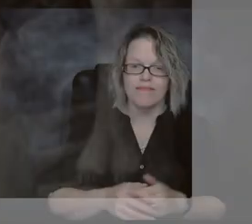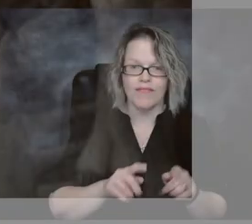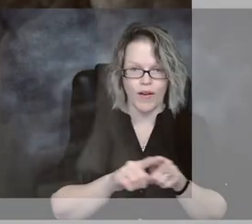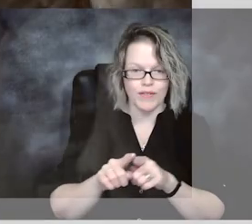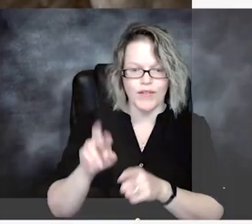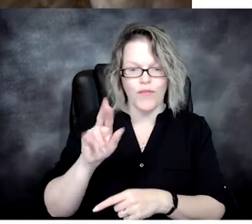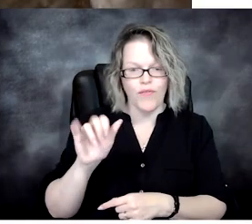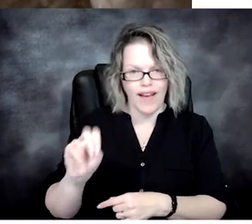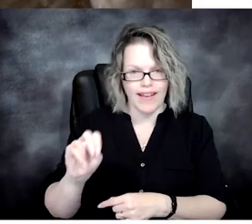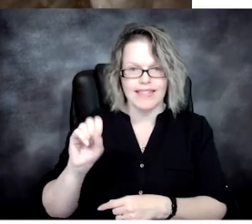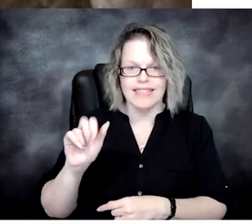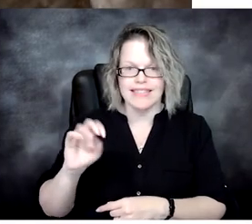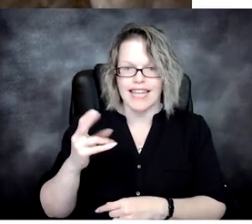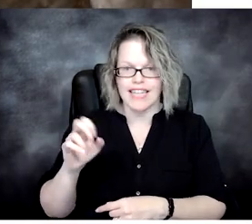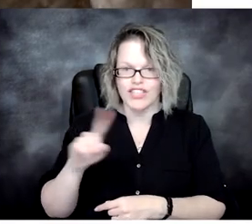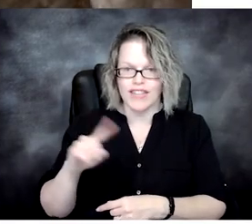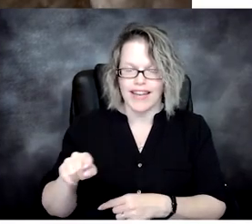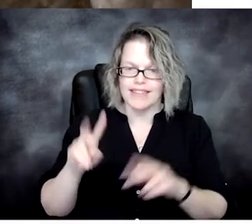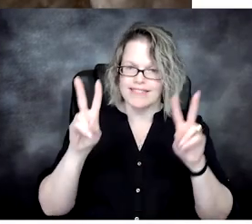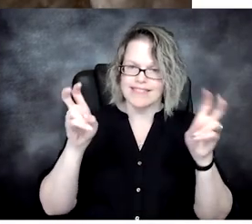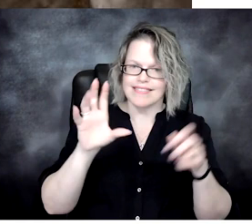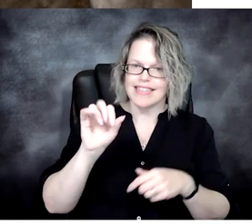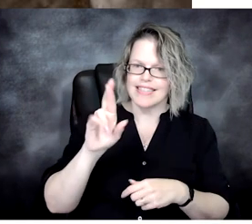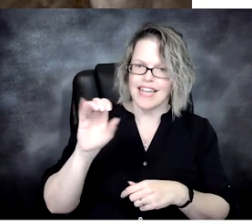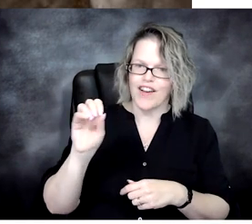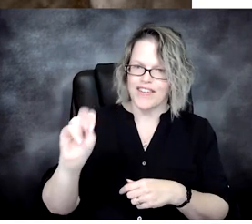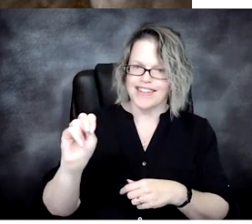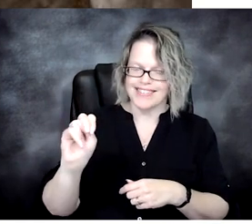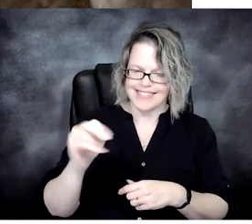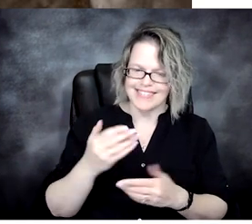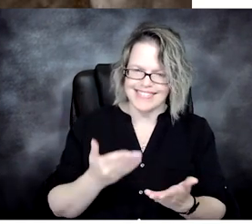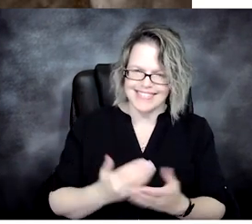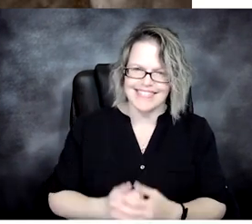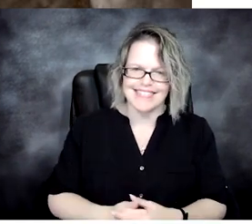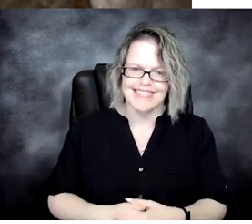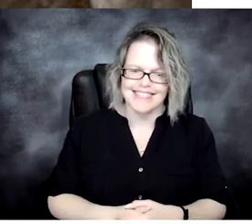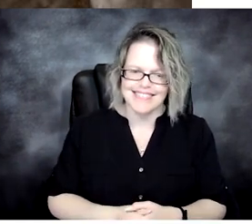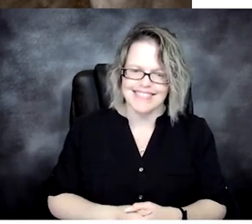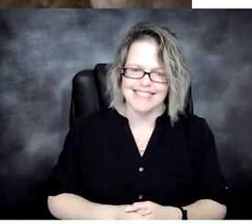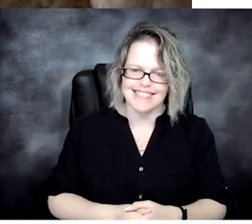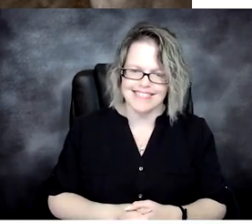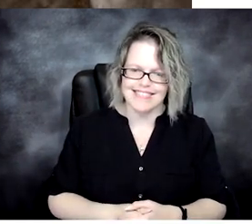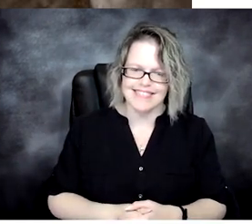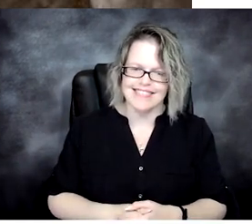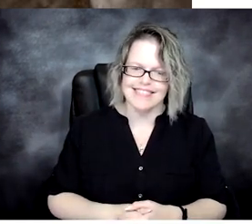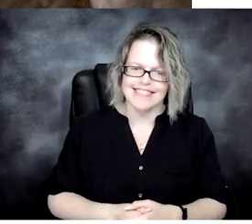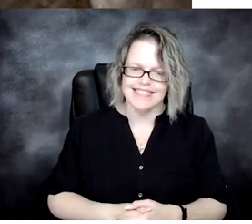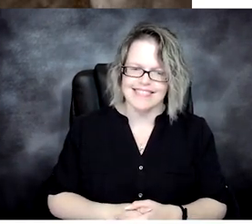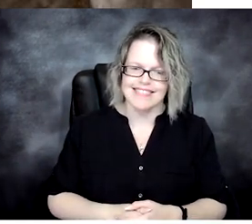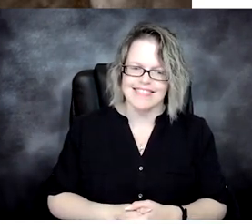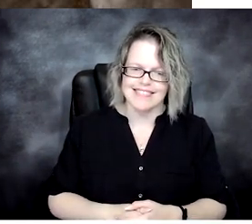Also Ryan Sanchez, Carrion, Charcoal. Oak Harbor High School, Oak Harbor School District. Teacher is